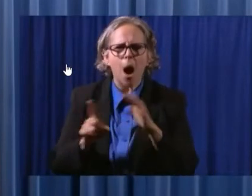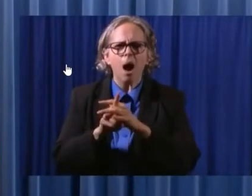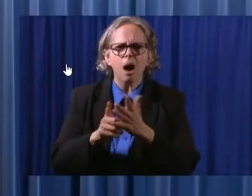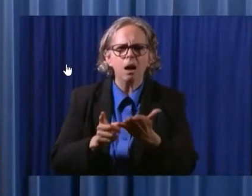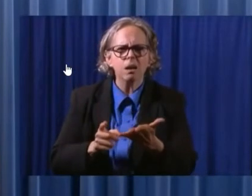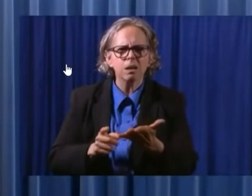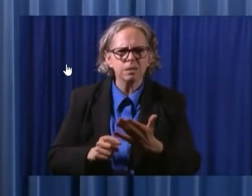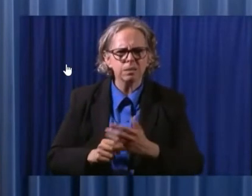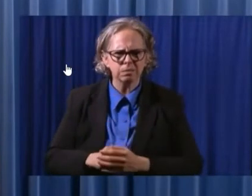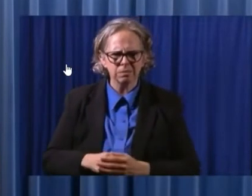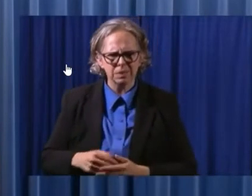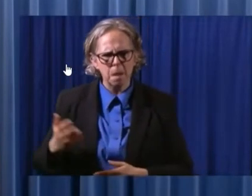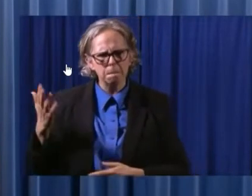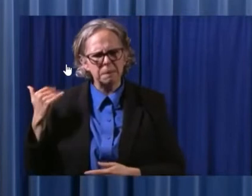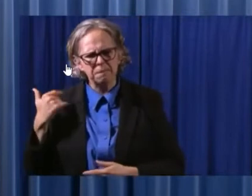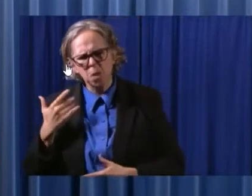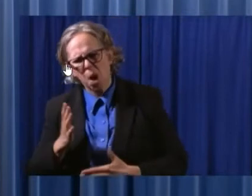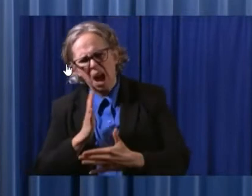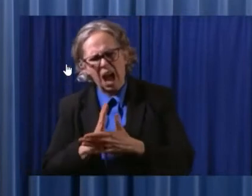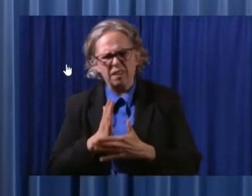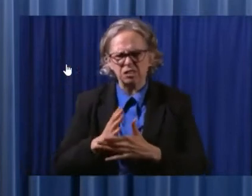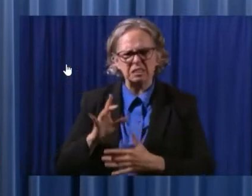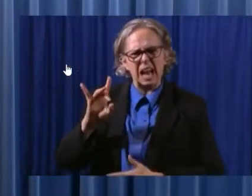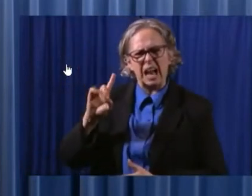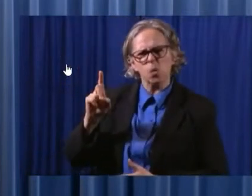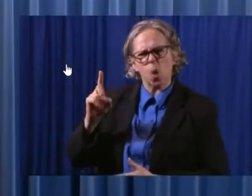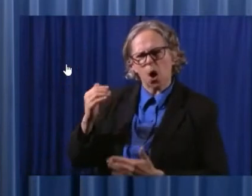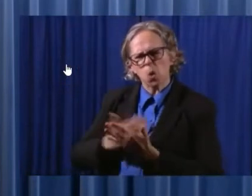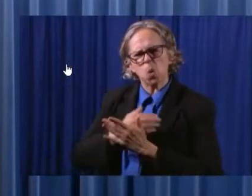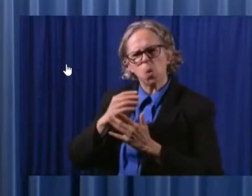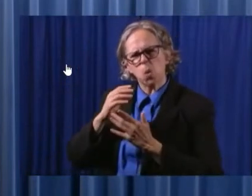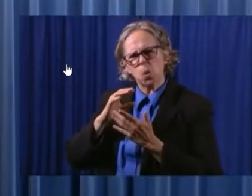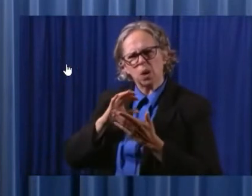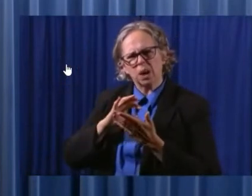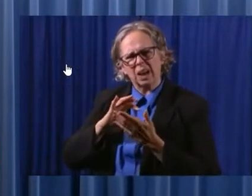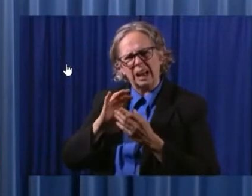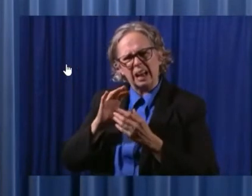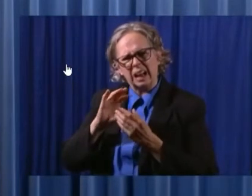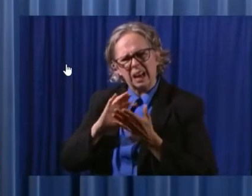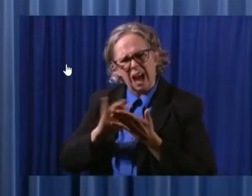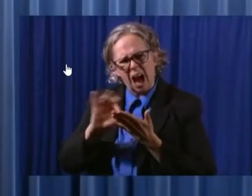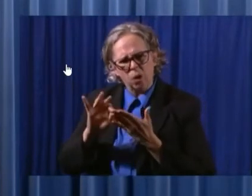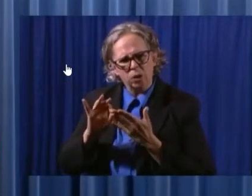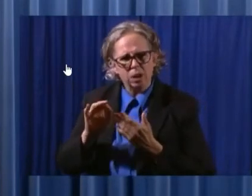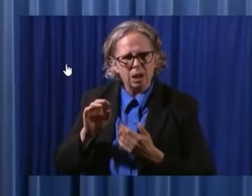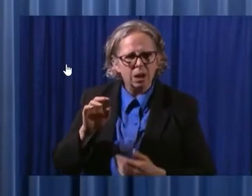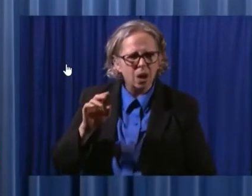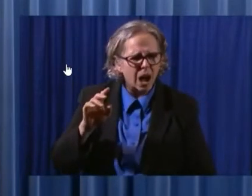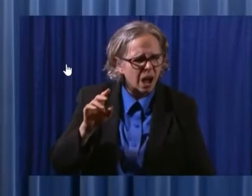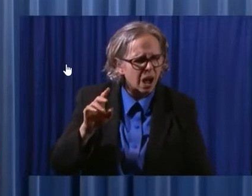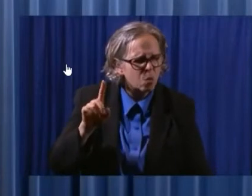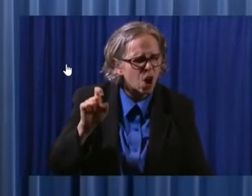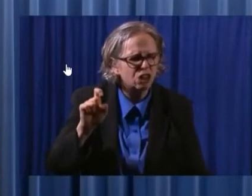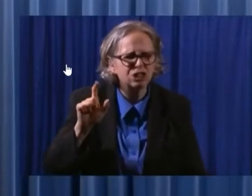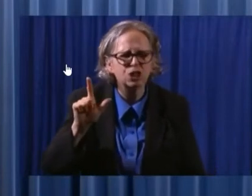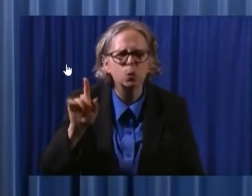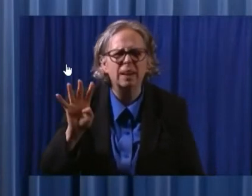81 new cases a day to 124 a day in the last 2 weeks. Cases per 100,000 residents over the last 2 weeks